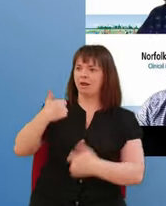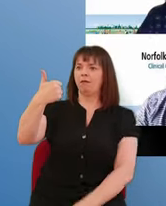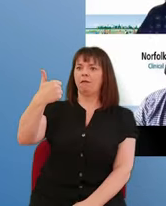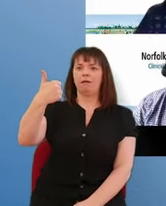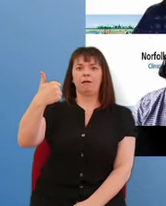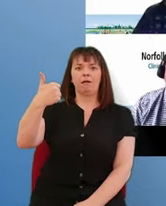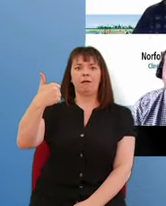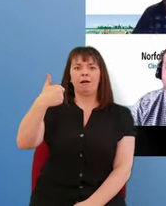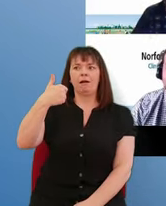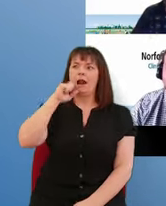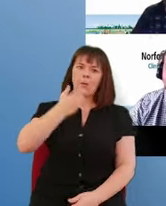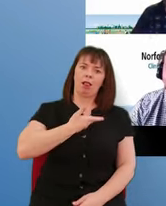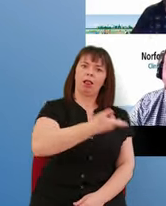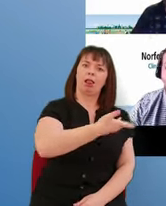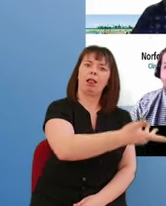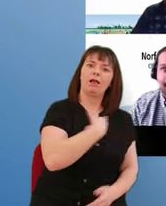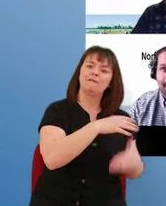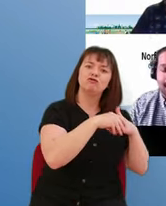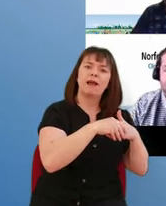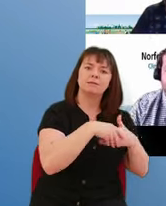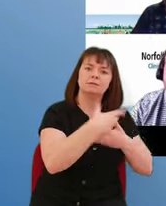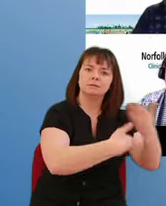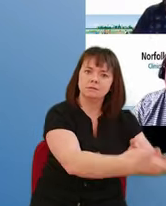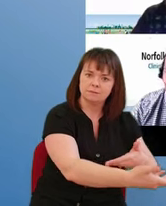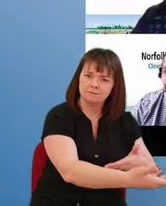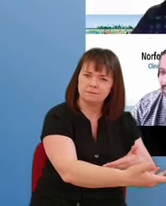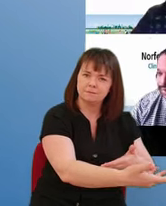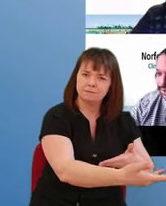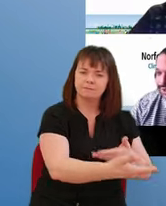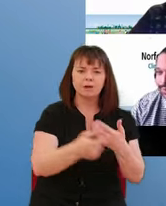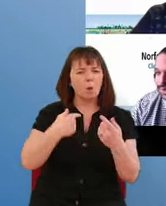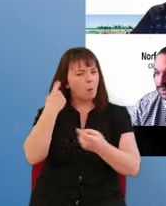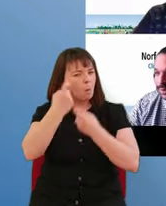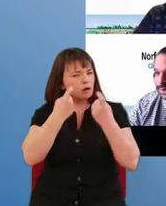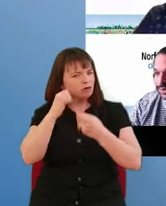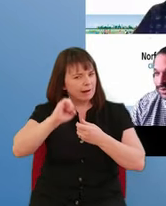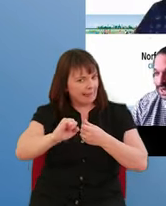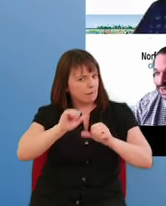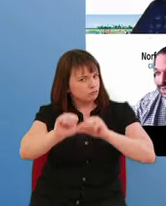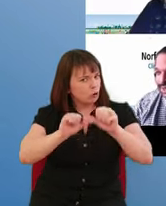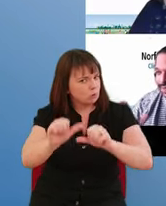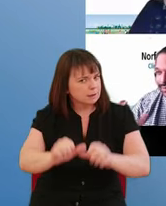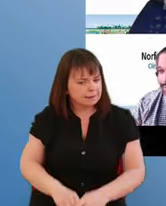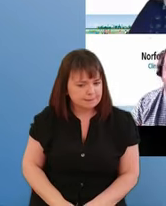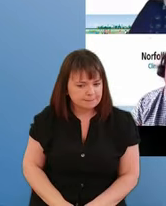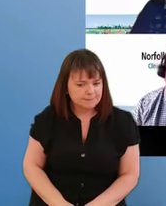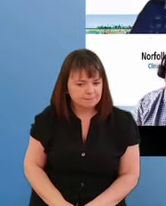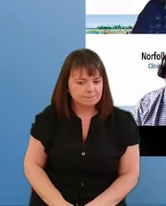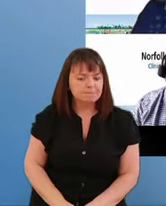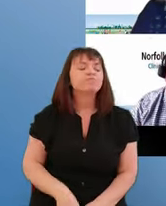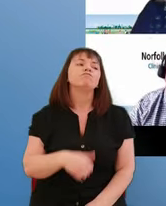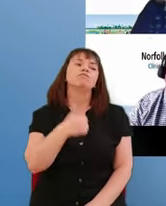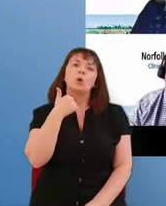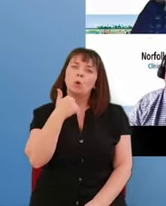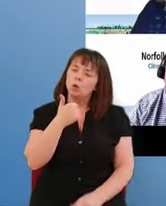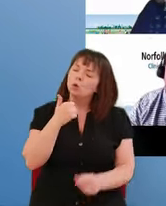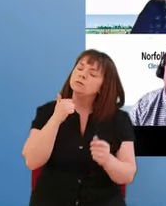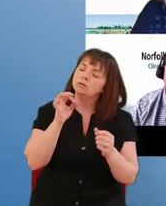it to in the beginning, which was further down the line. So one of the things when I initially wrote this was the focus was on the